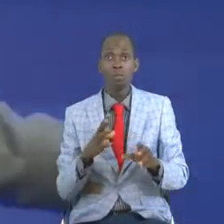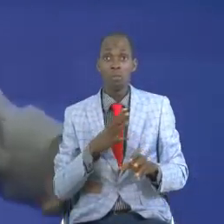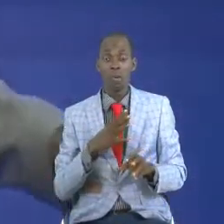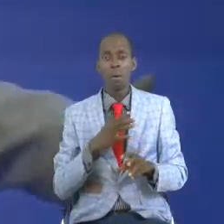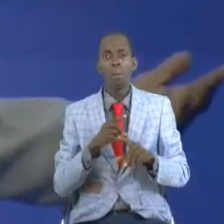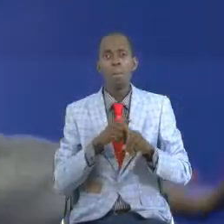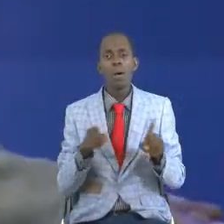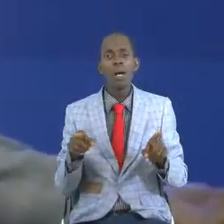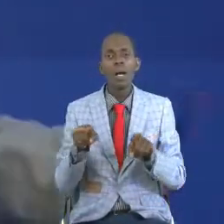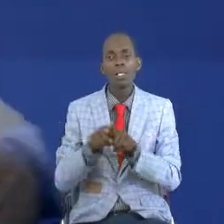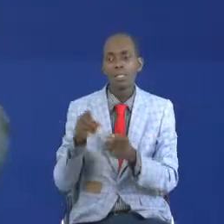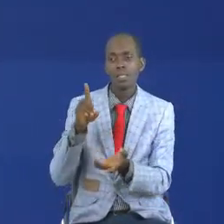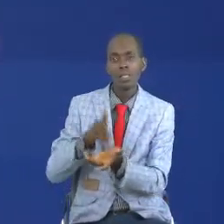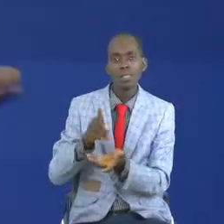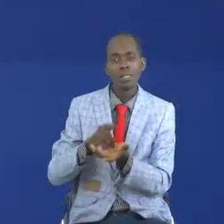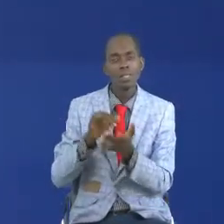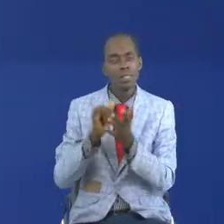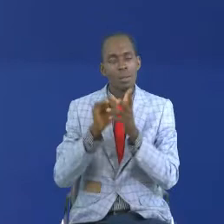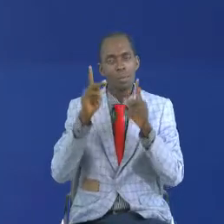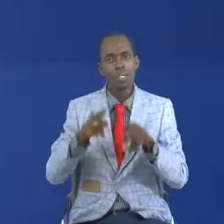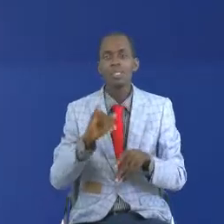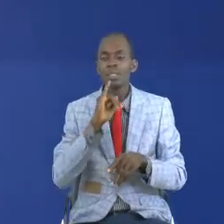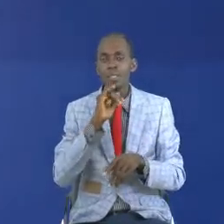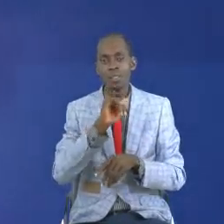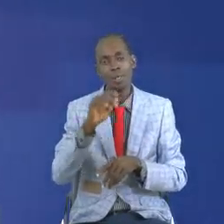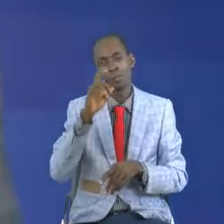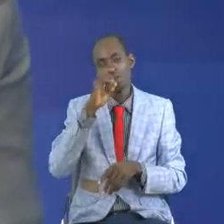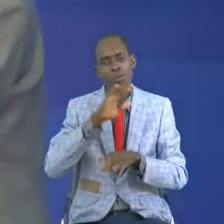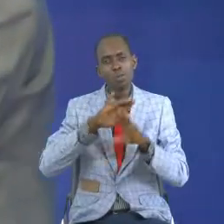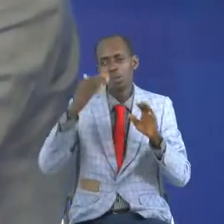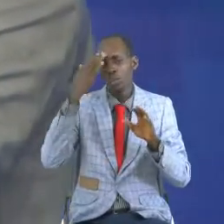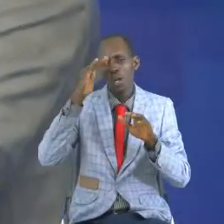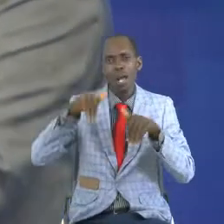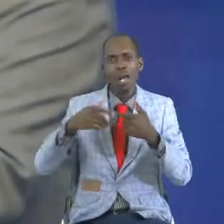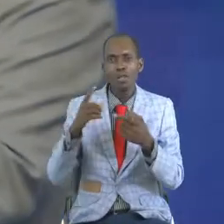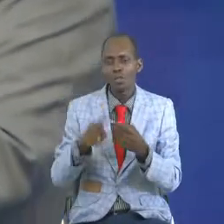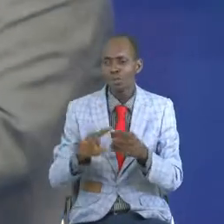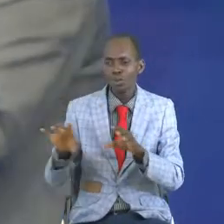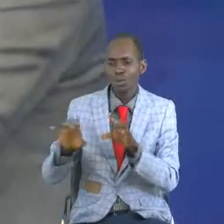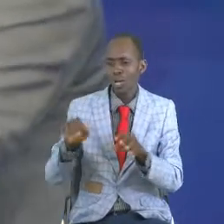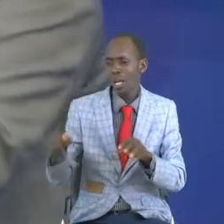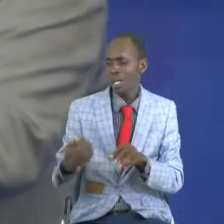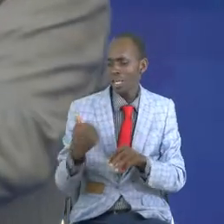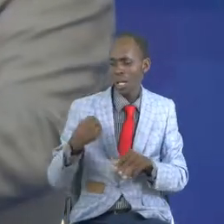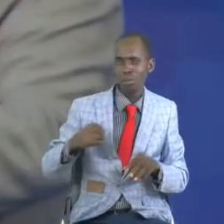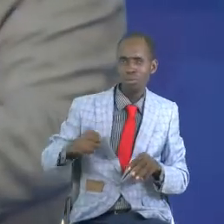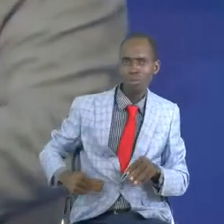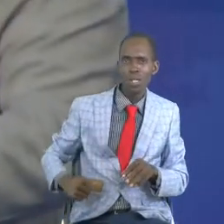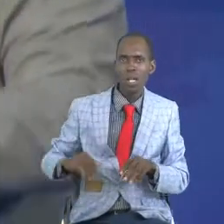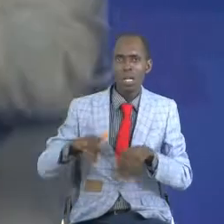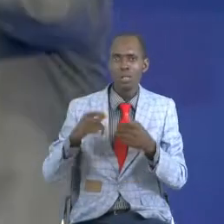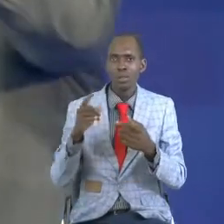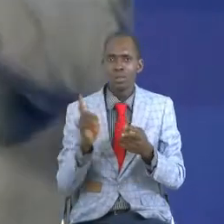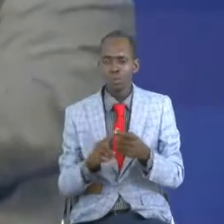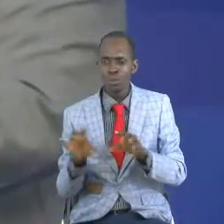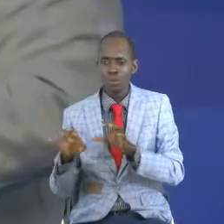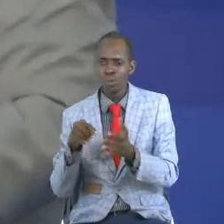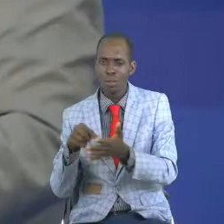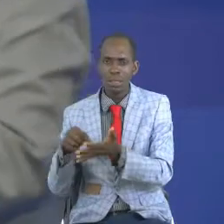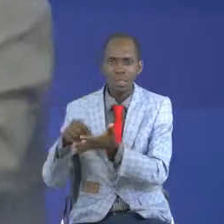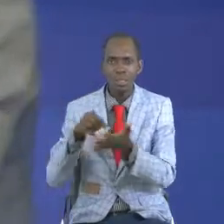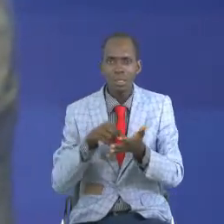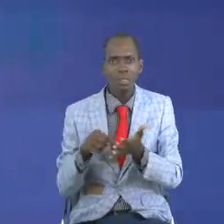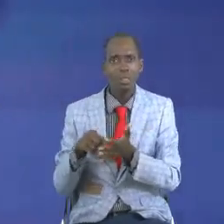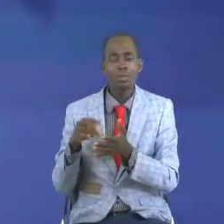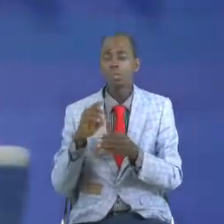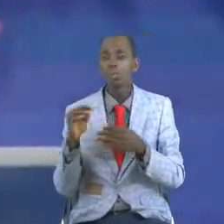doctor is a fool it does not know how to perform any operation how to dissect this and that no matter how